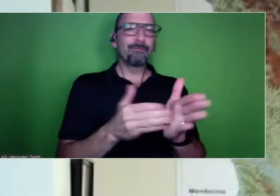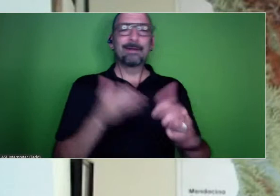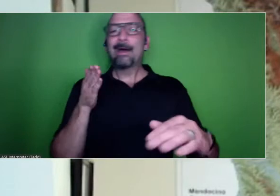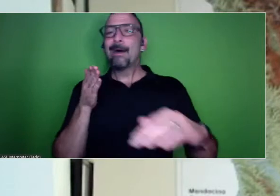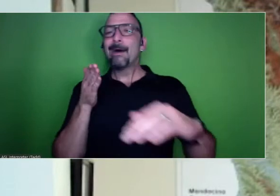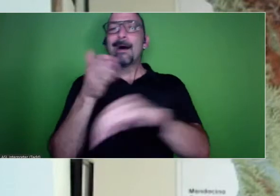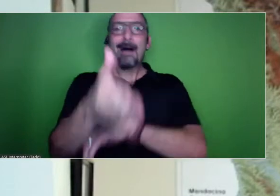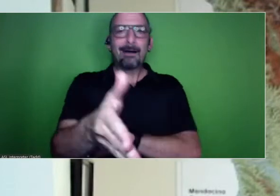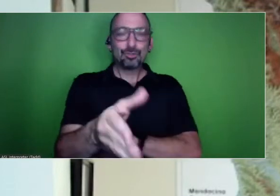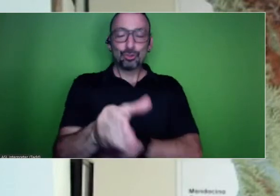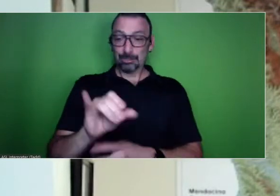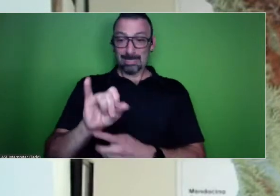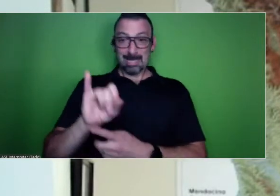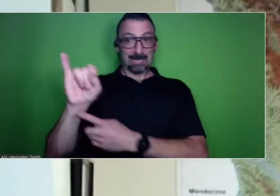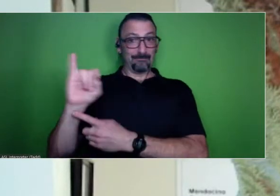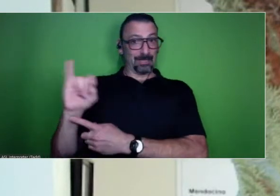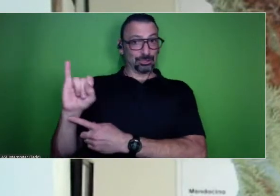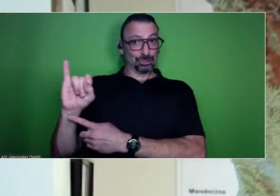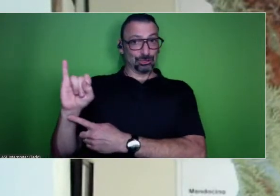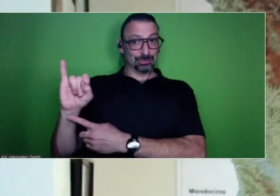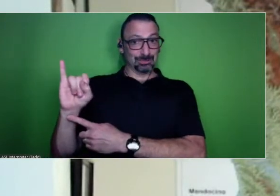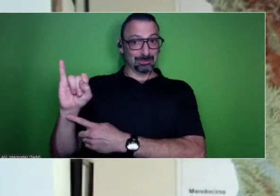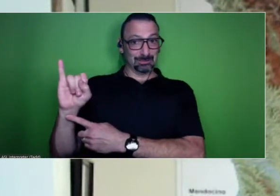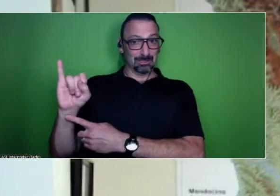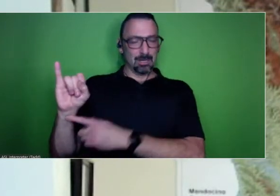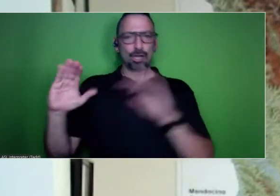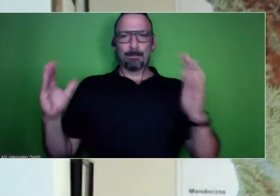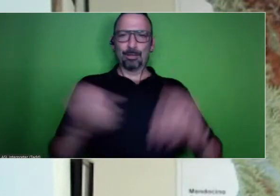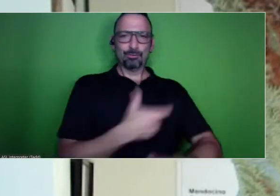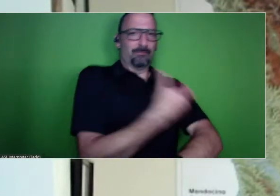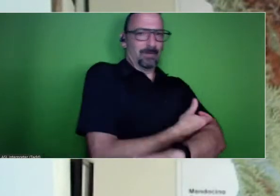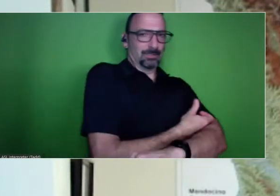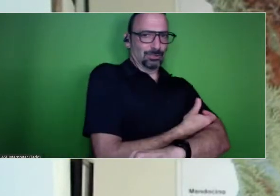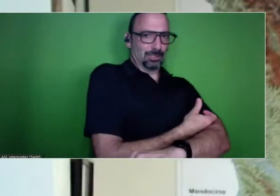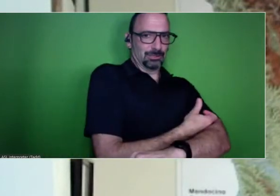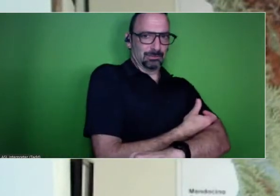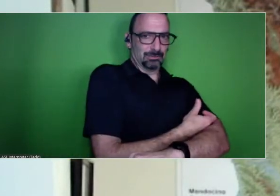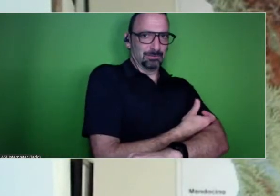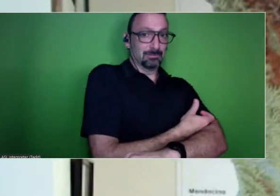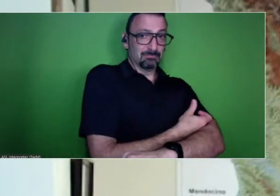an infection than after the vaccination.